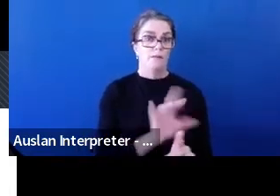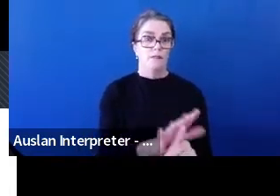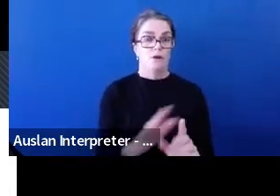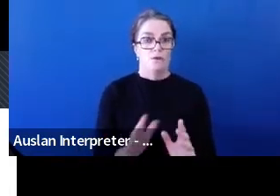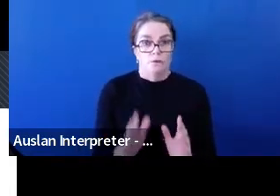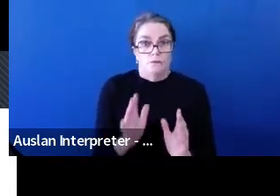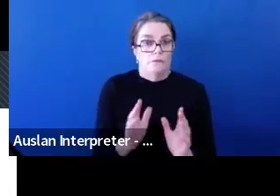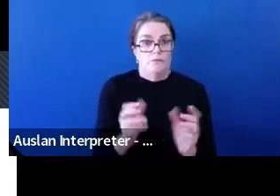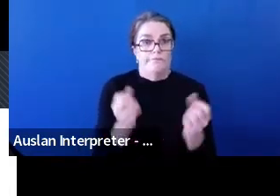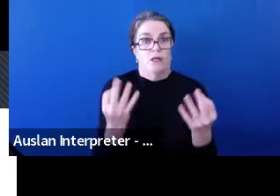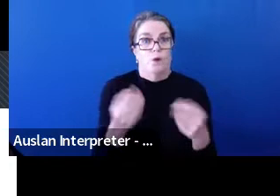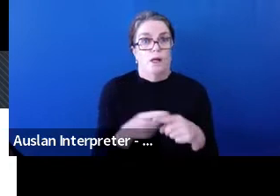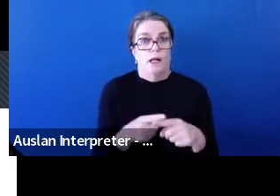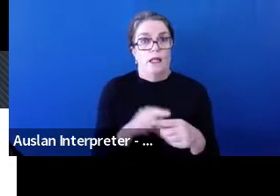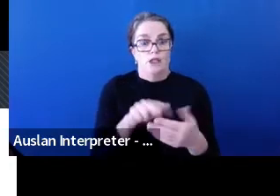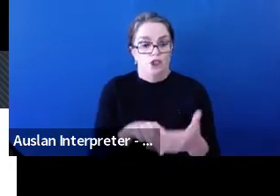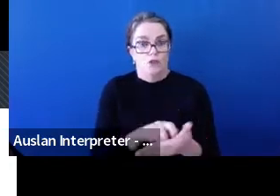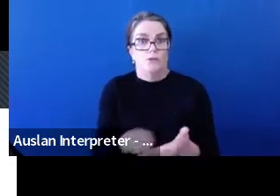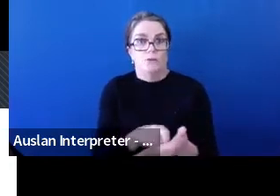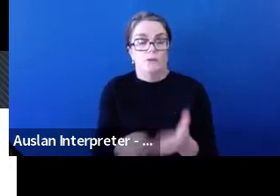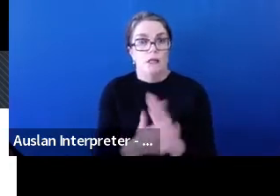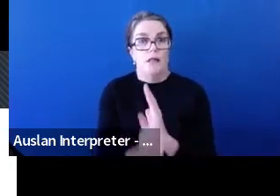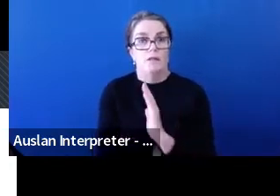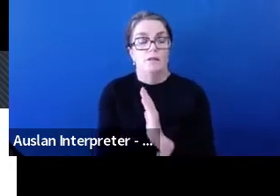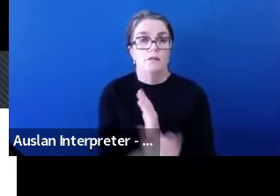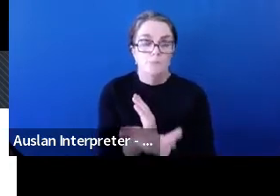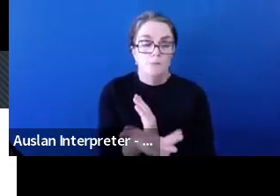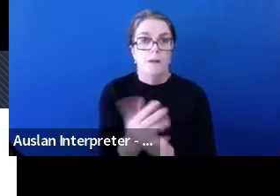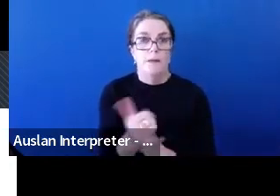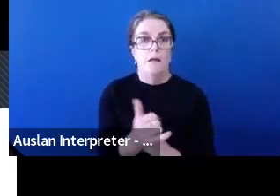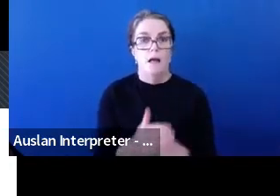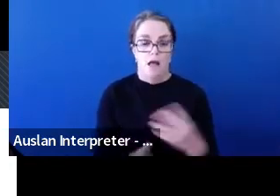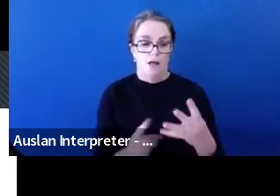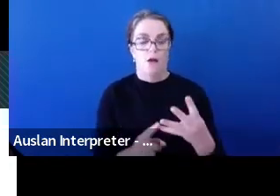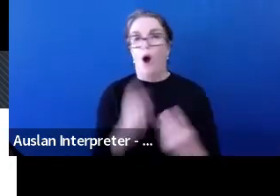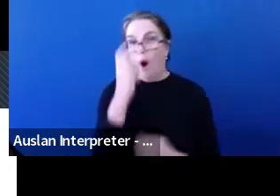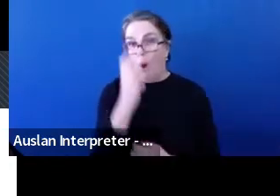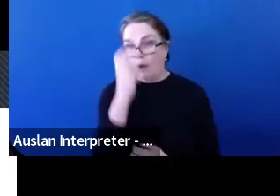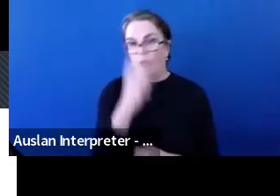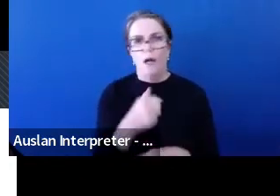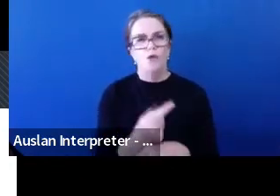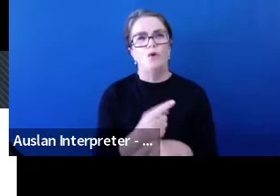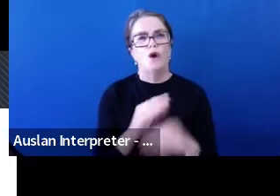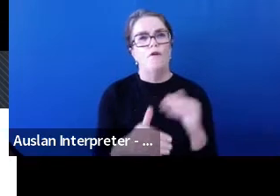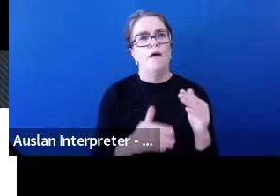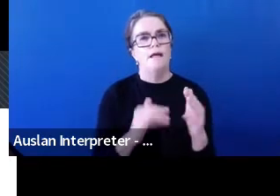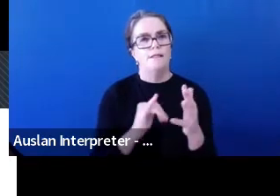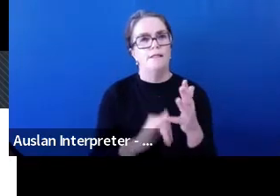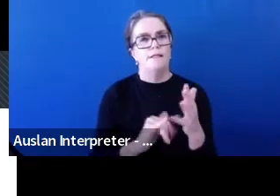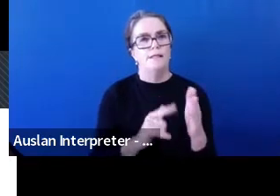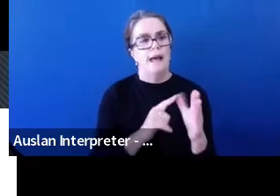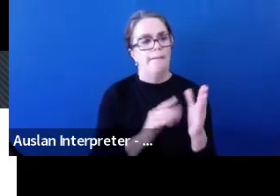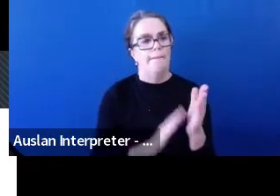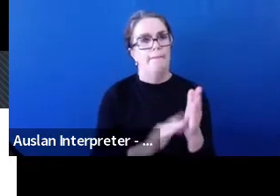literate. And for the elderly, going back to Samira, who I talked about at the beginning, often